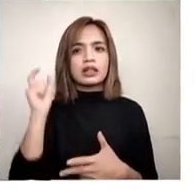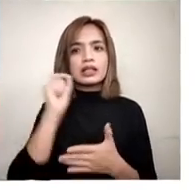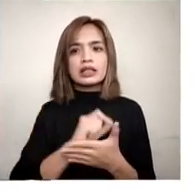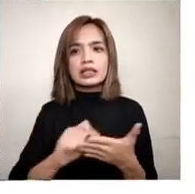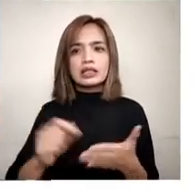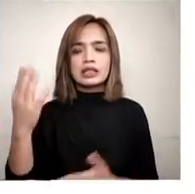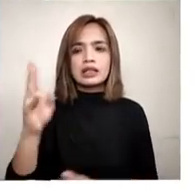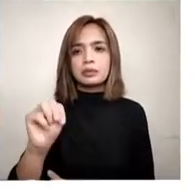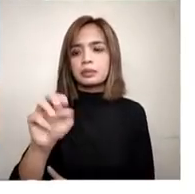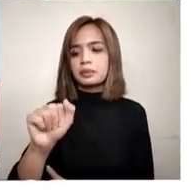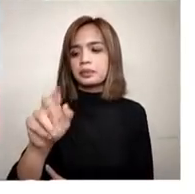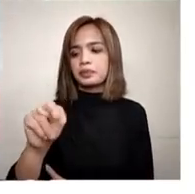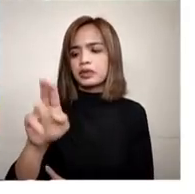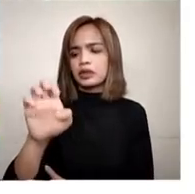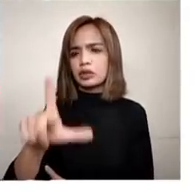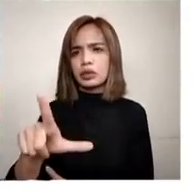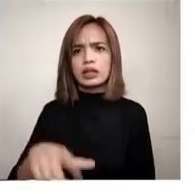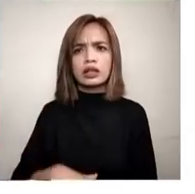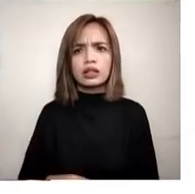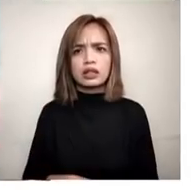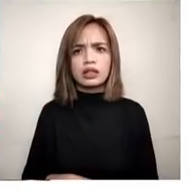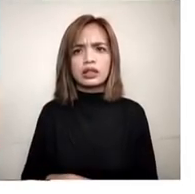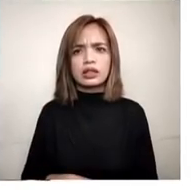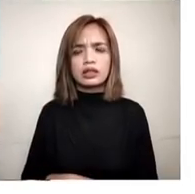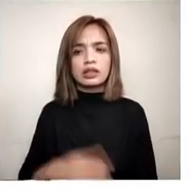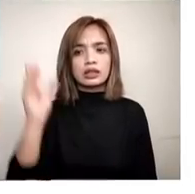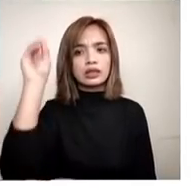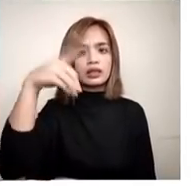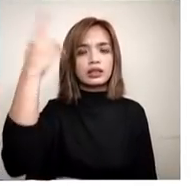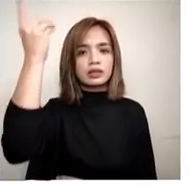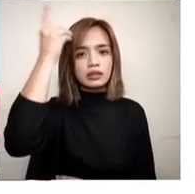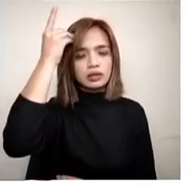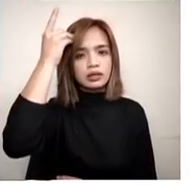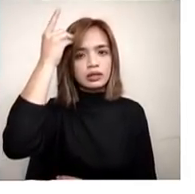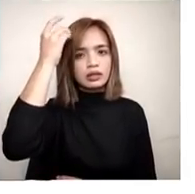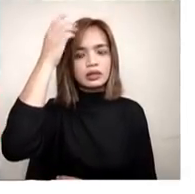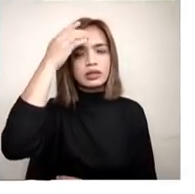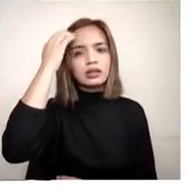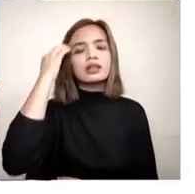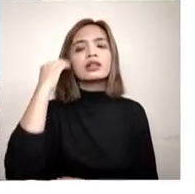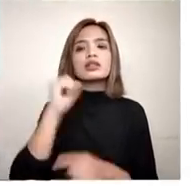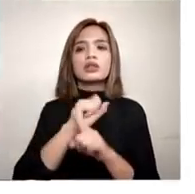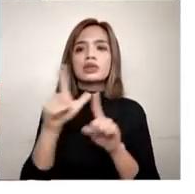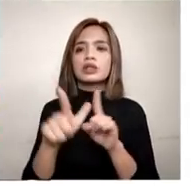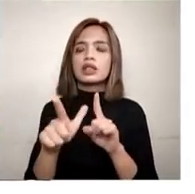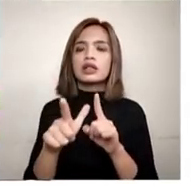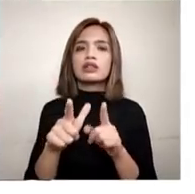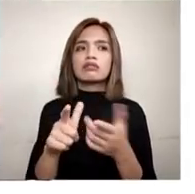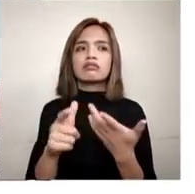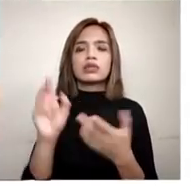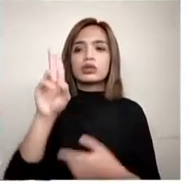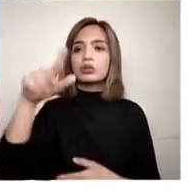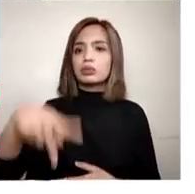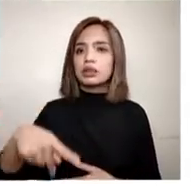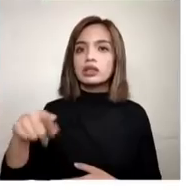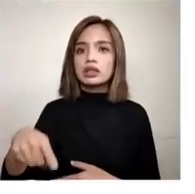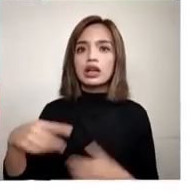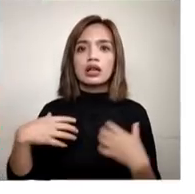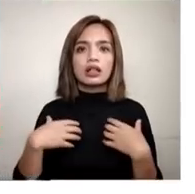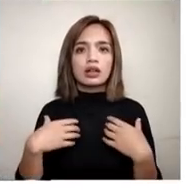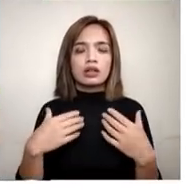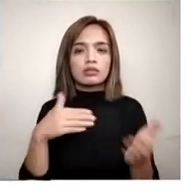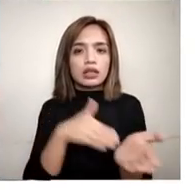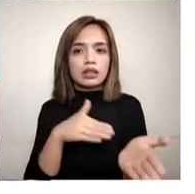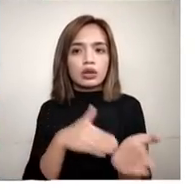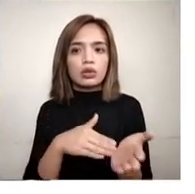Dairit, the Dean of the College of Social Welfare in UP, who is also a medical doctor, Dr.